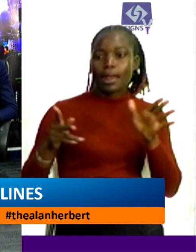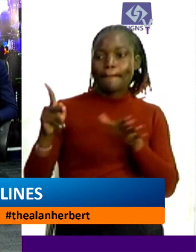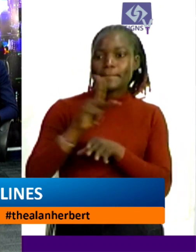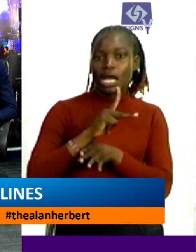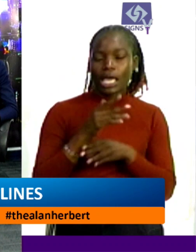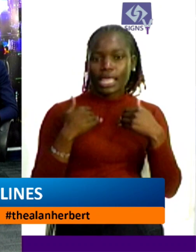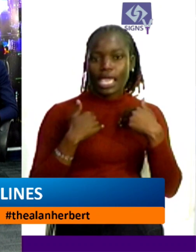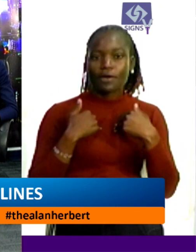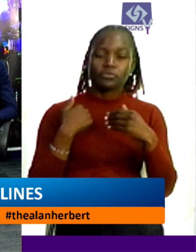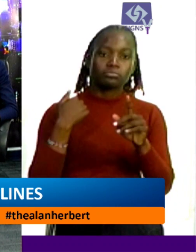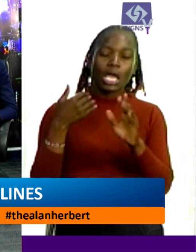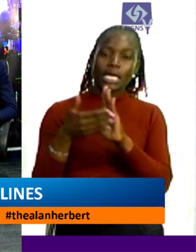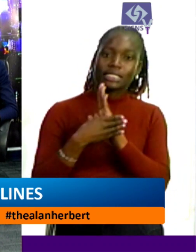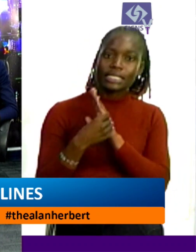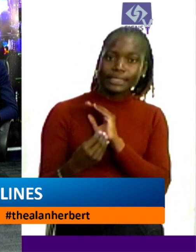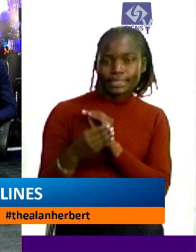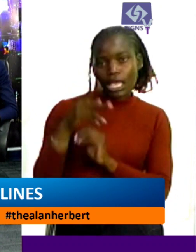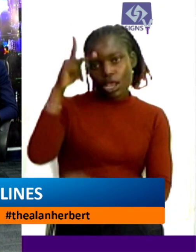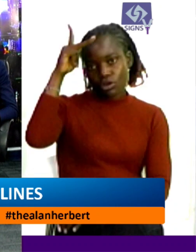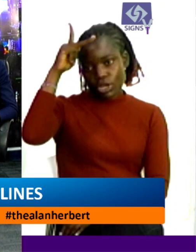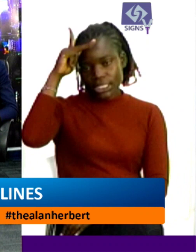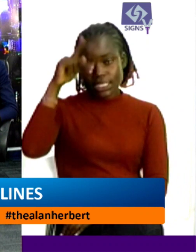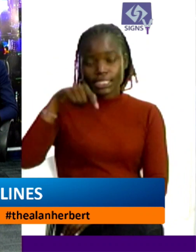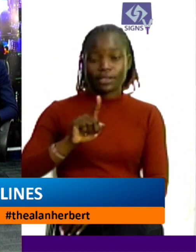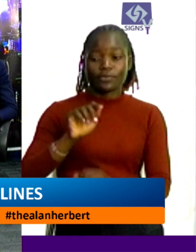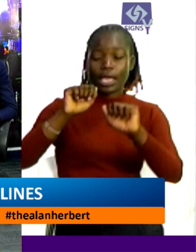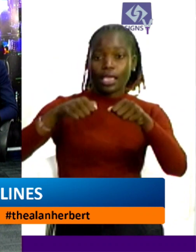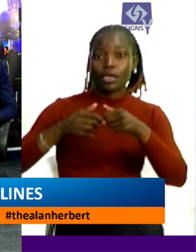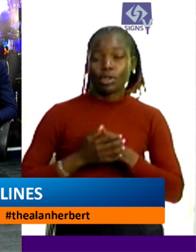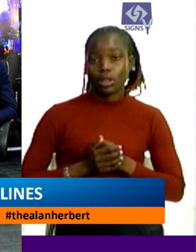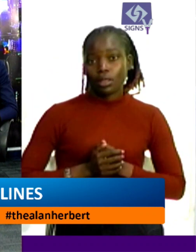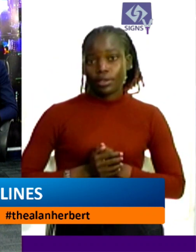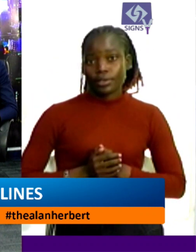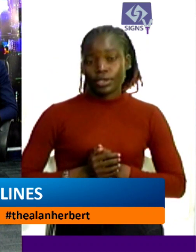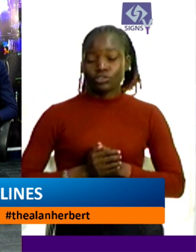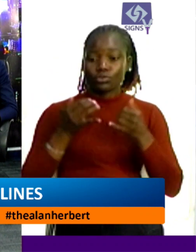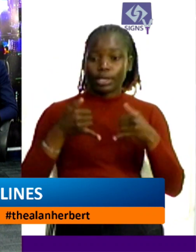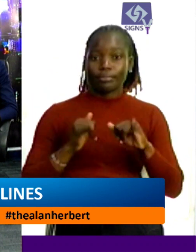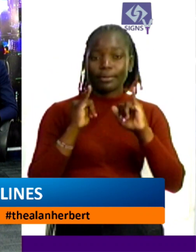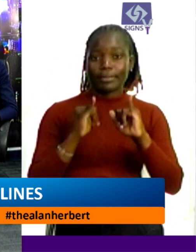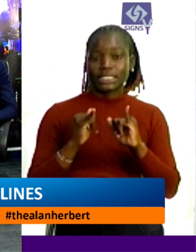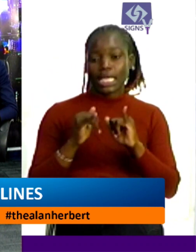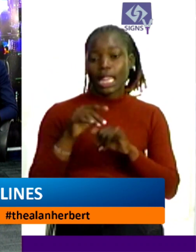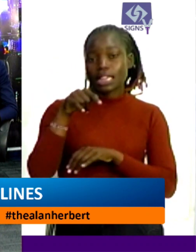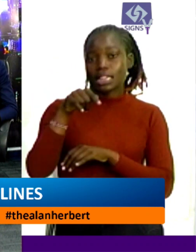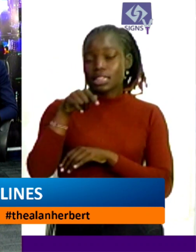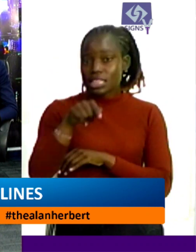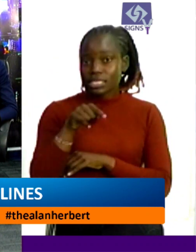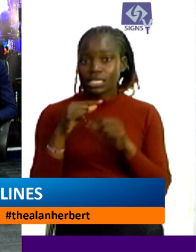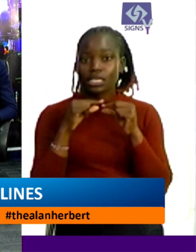with skills, knowledge, and they're able to actually implement that in their host